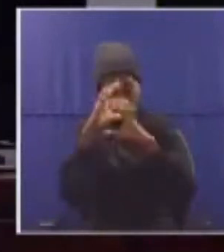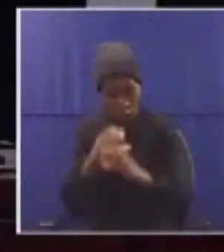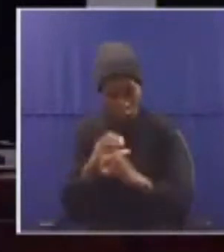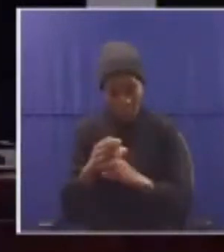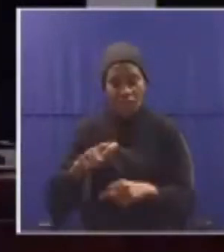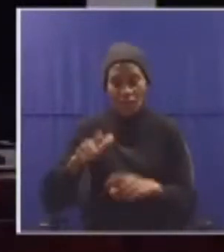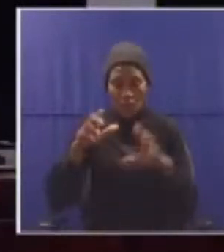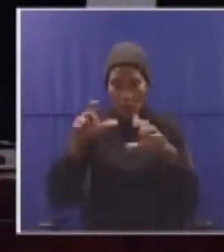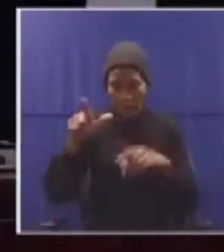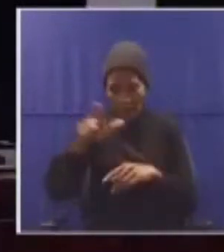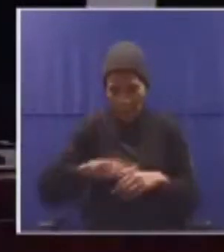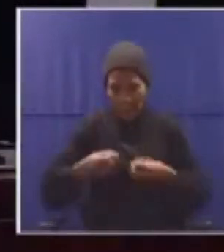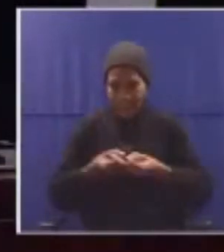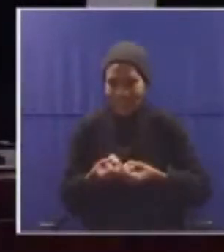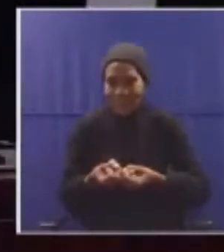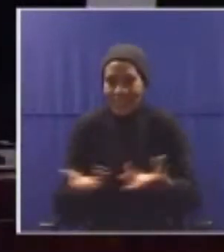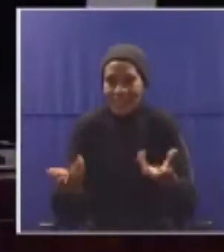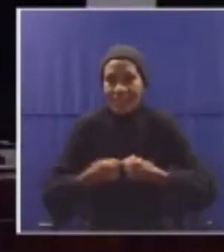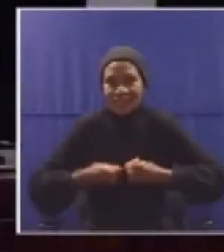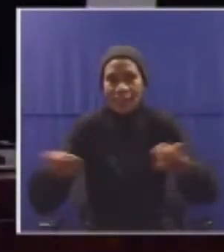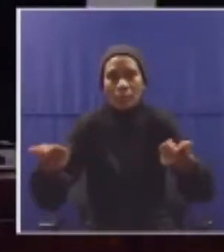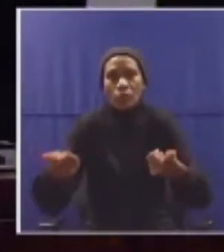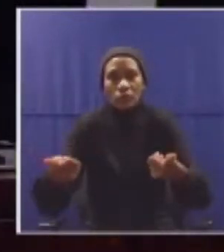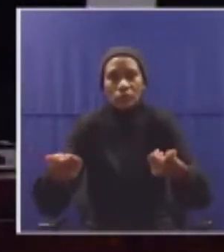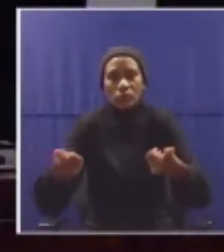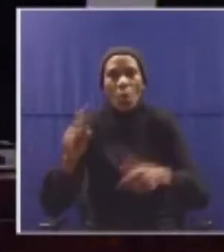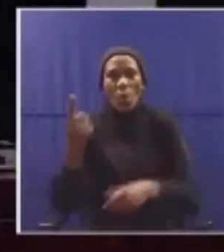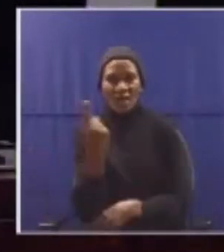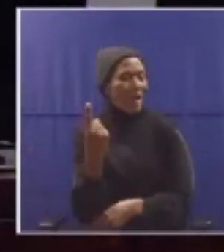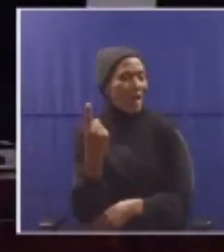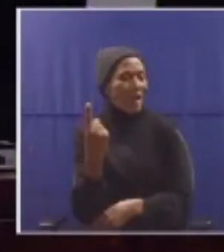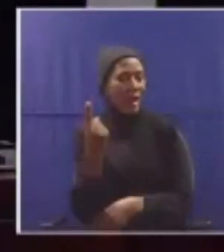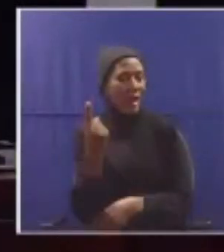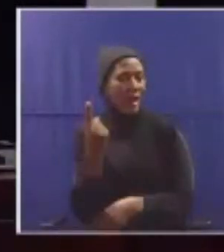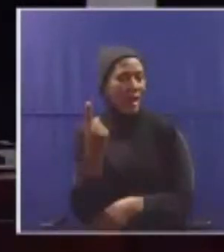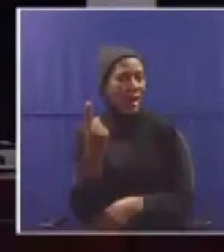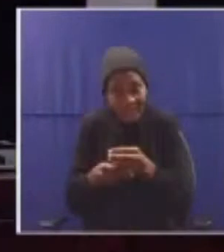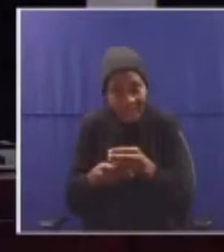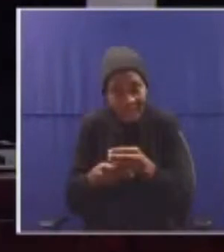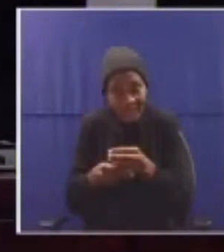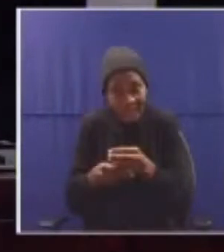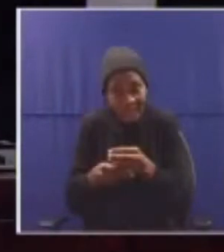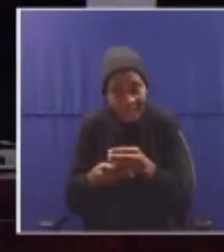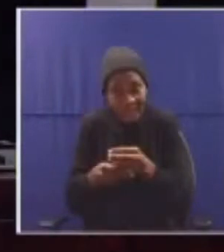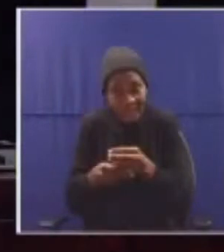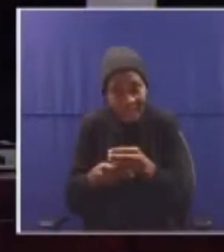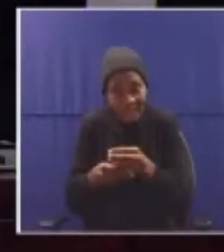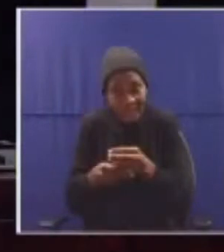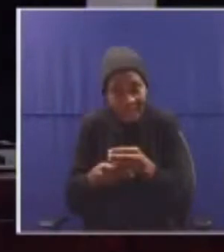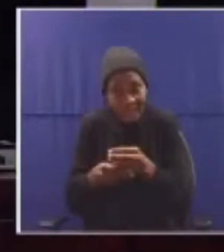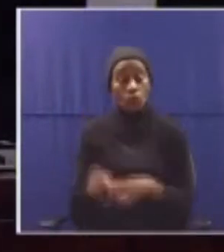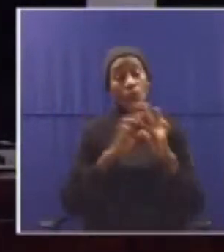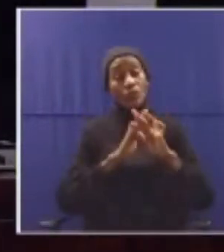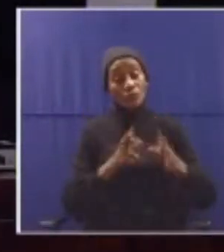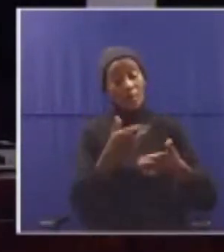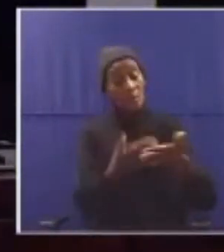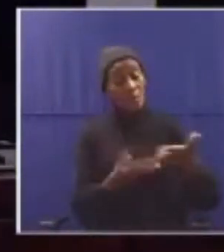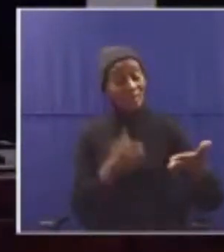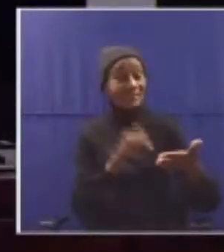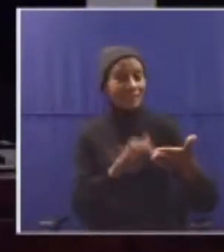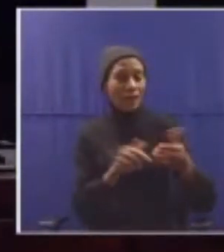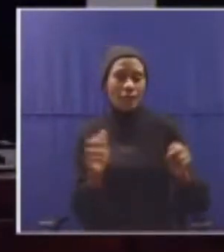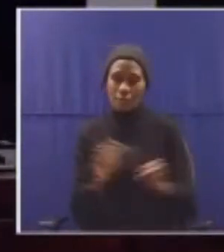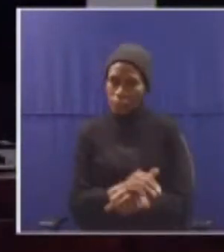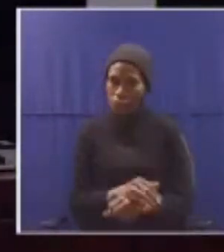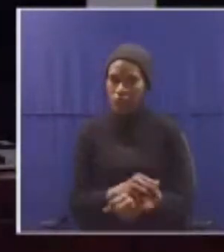returning the land to the people, but supporting them to use the land productively. So the Mutlante report is